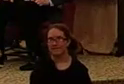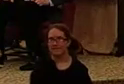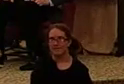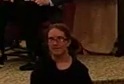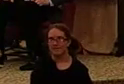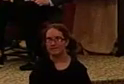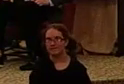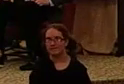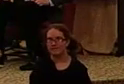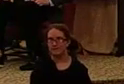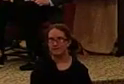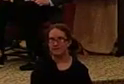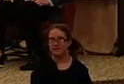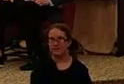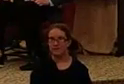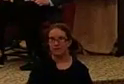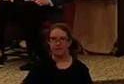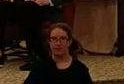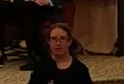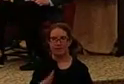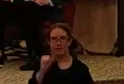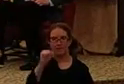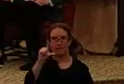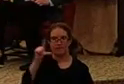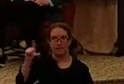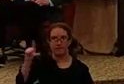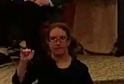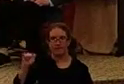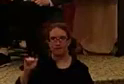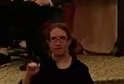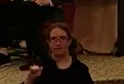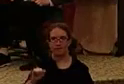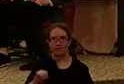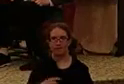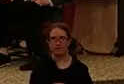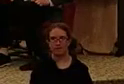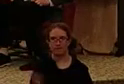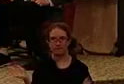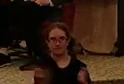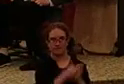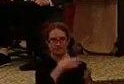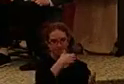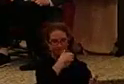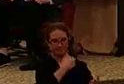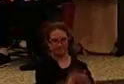And so he passed the alley by, and then he began to get his spanking.